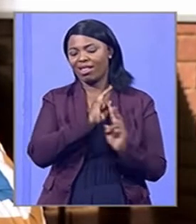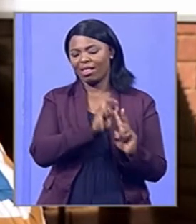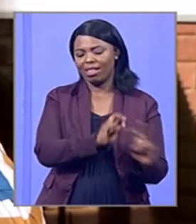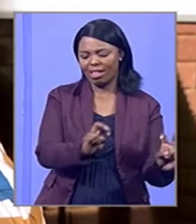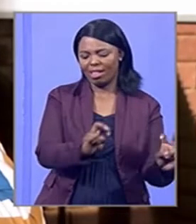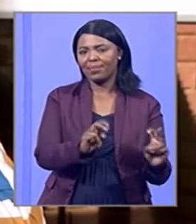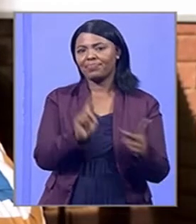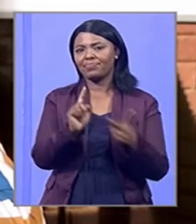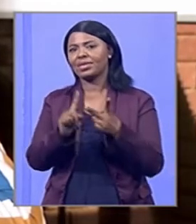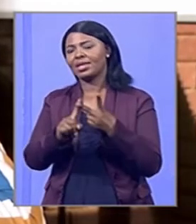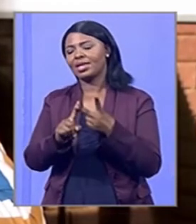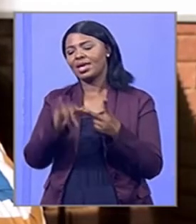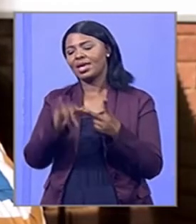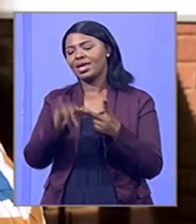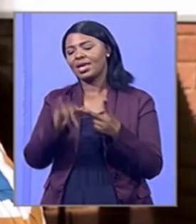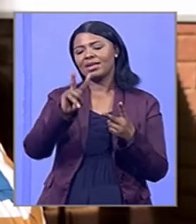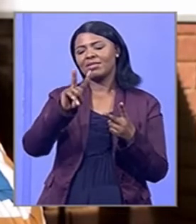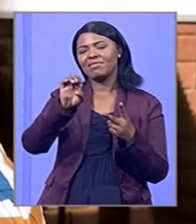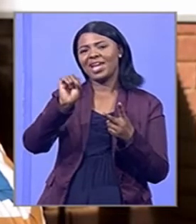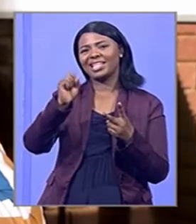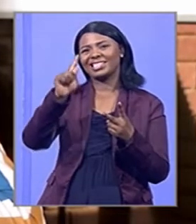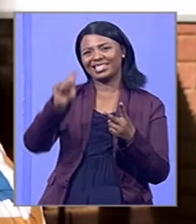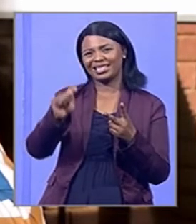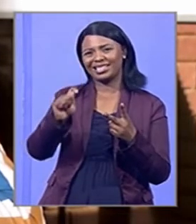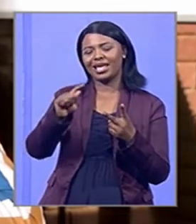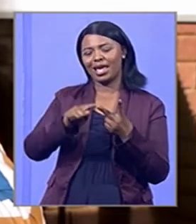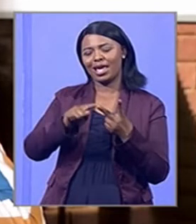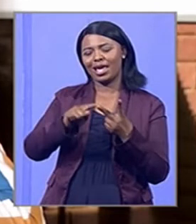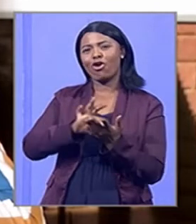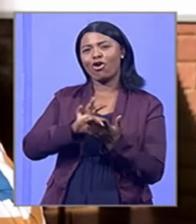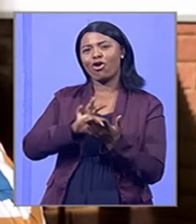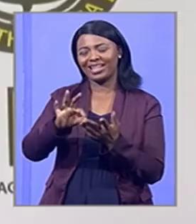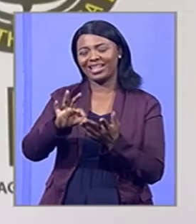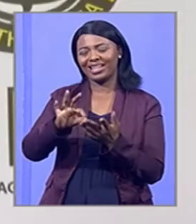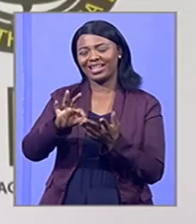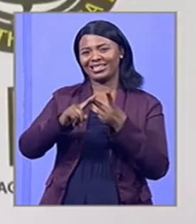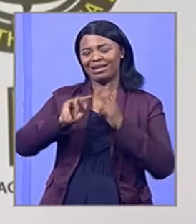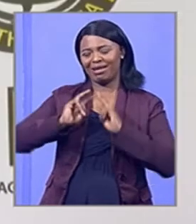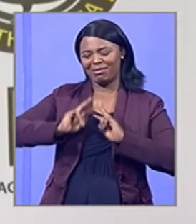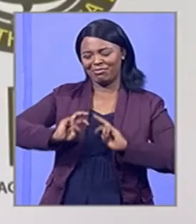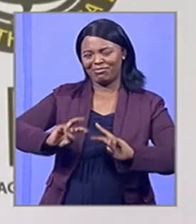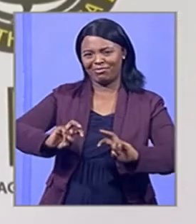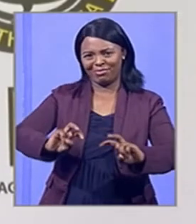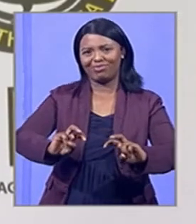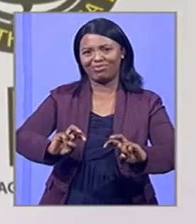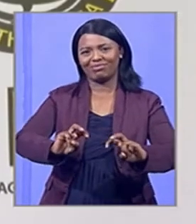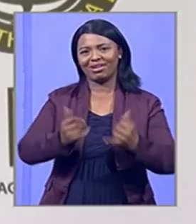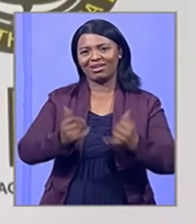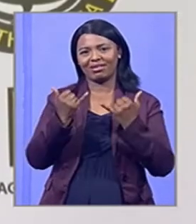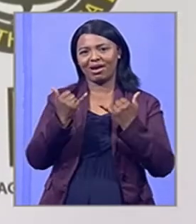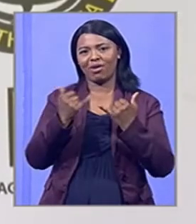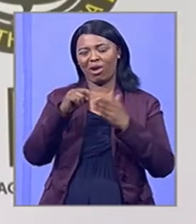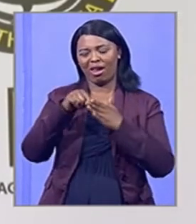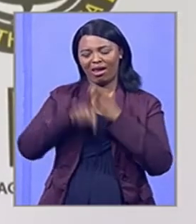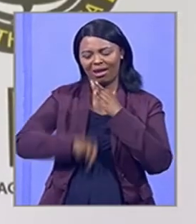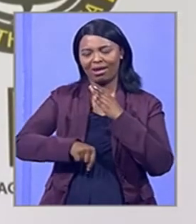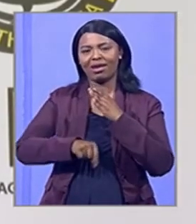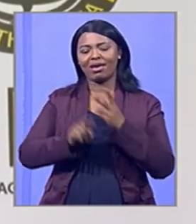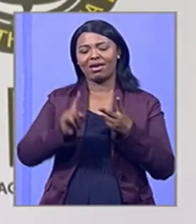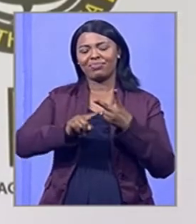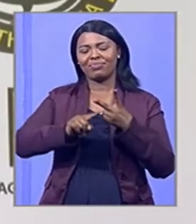Invest contract ya Invest ye le go re le yona re tloga re itsintse ke re lebeletse go le yona ke tšhelete ka le